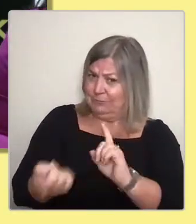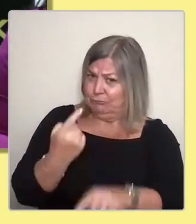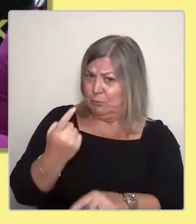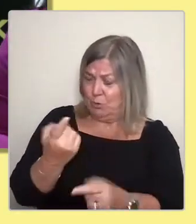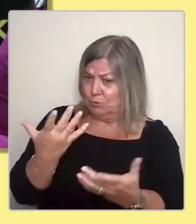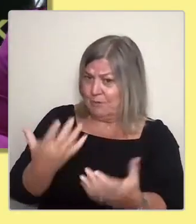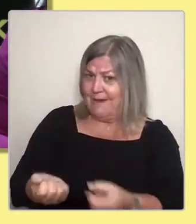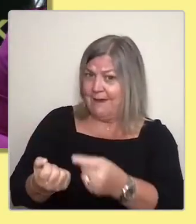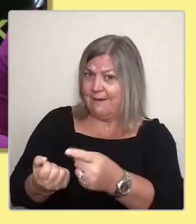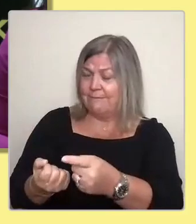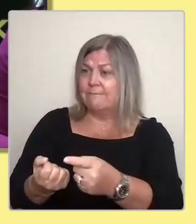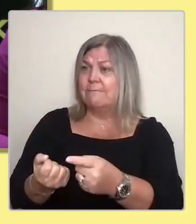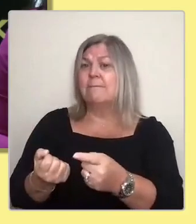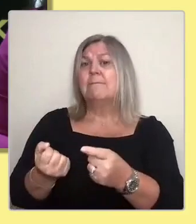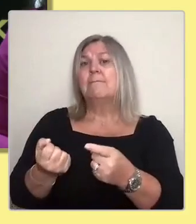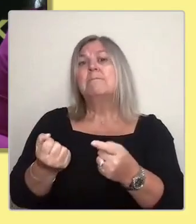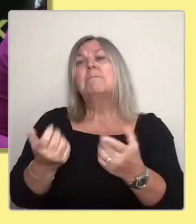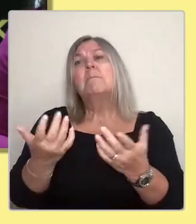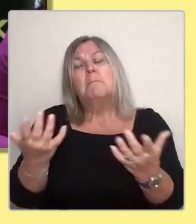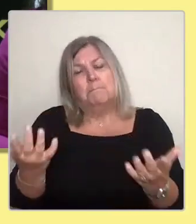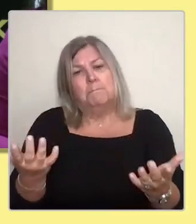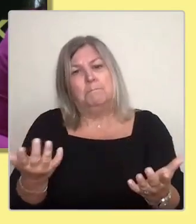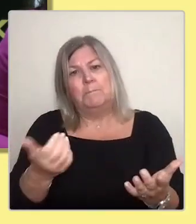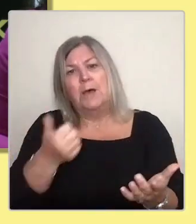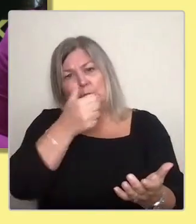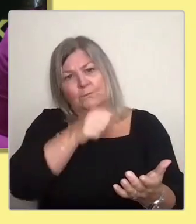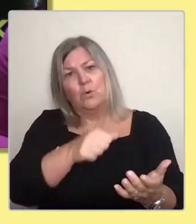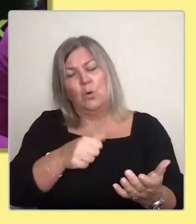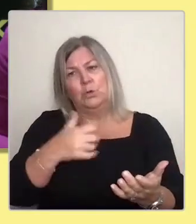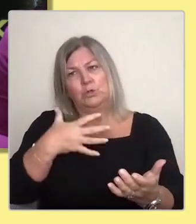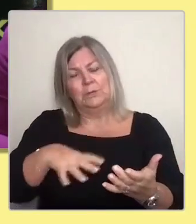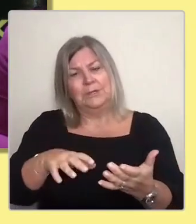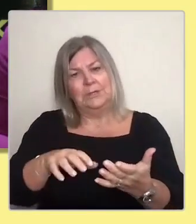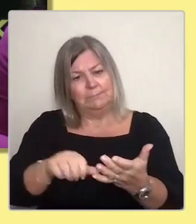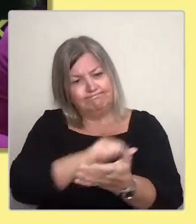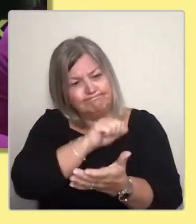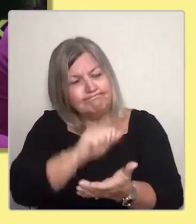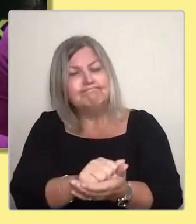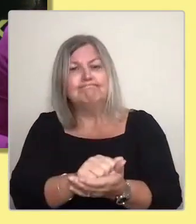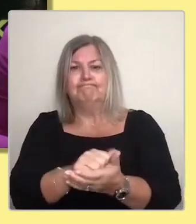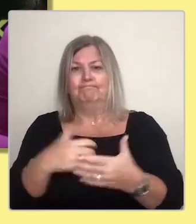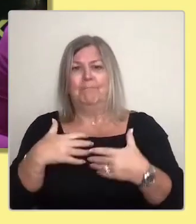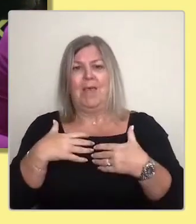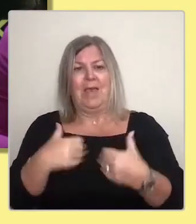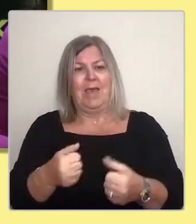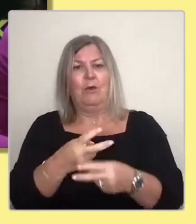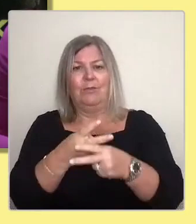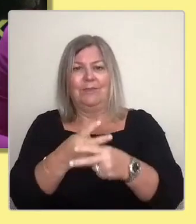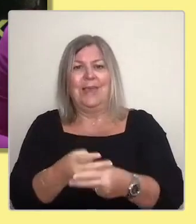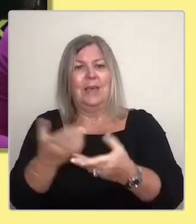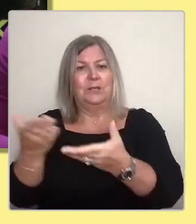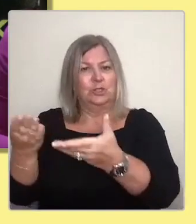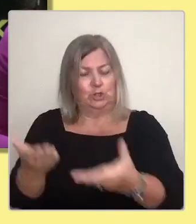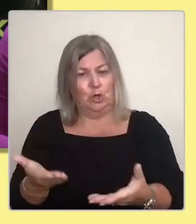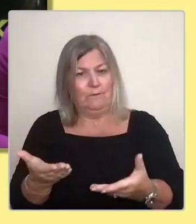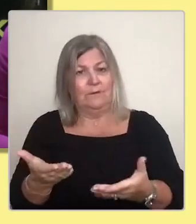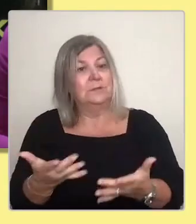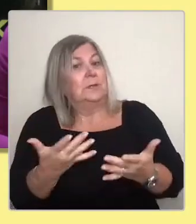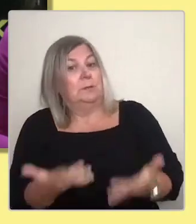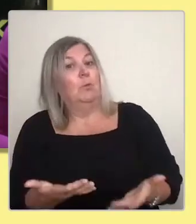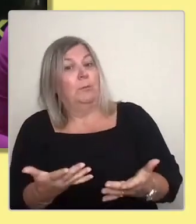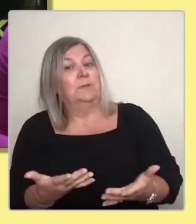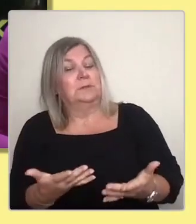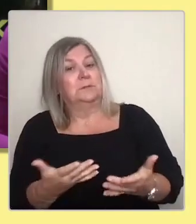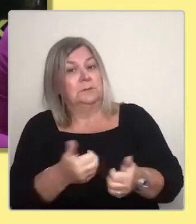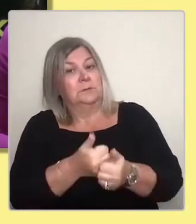have late-term abortion services provided here in Scotland. No ifs, no buts. And actually, as Health Secretary, I'm working with Marie Todd, Minister for Women's Health,